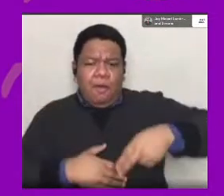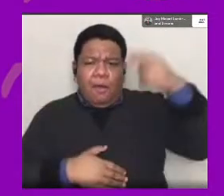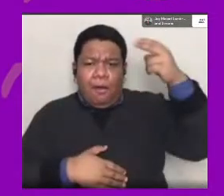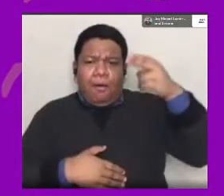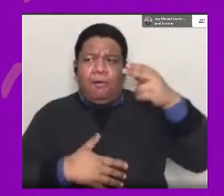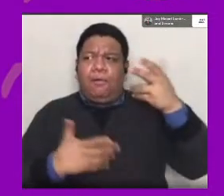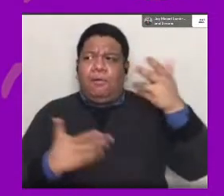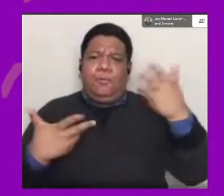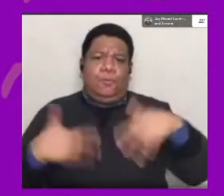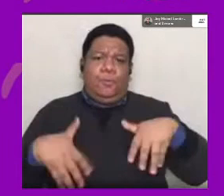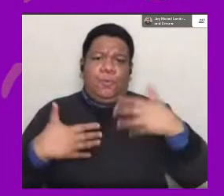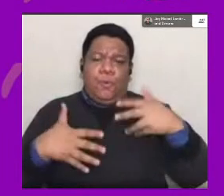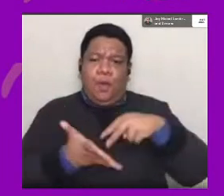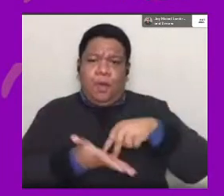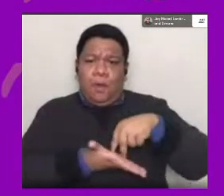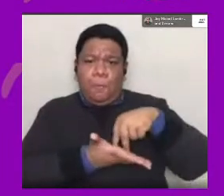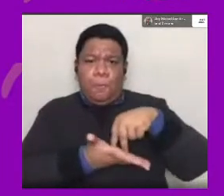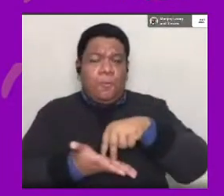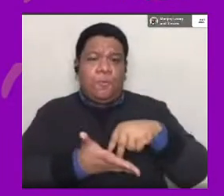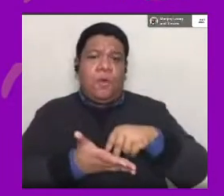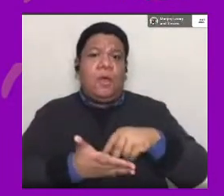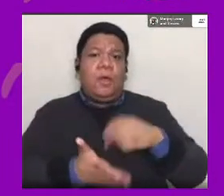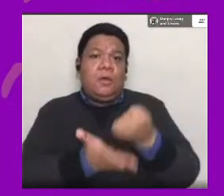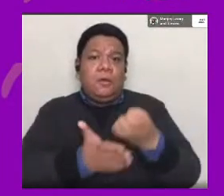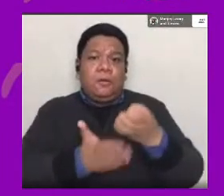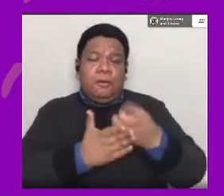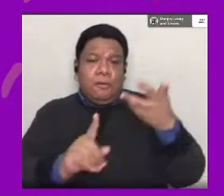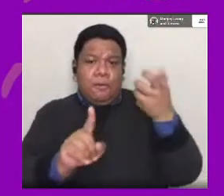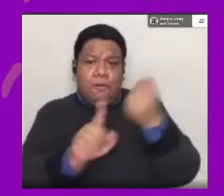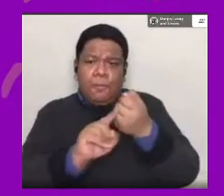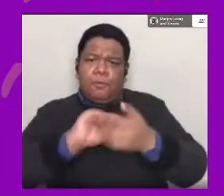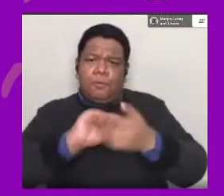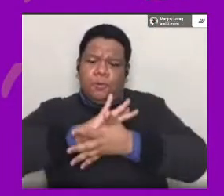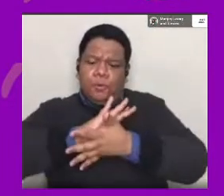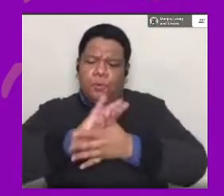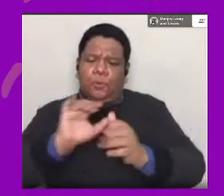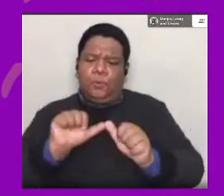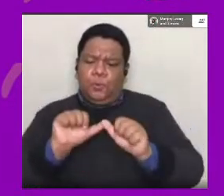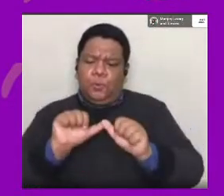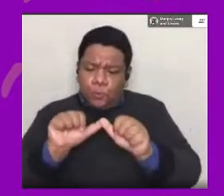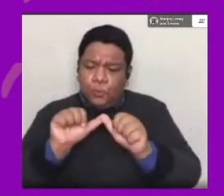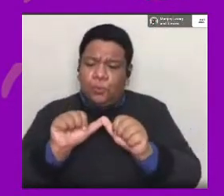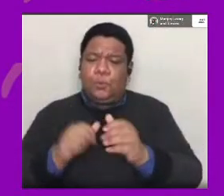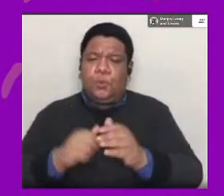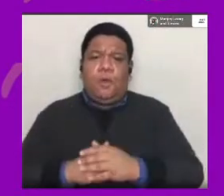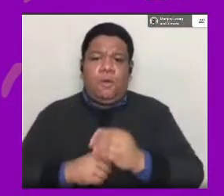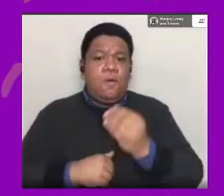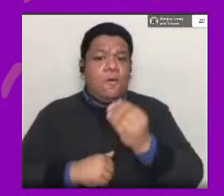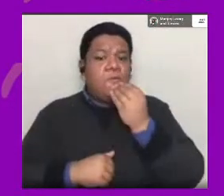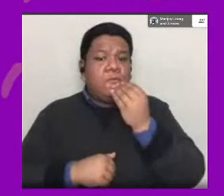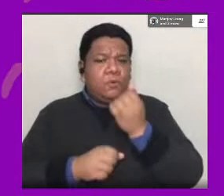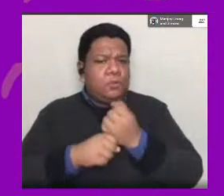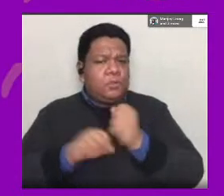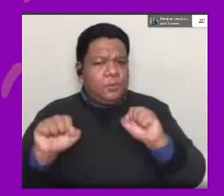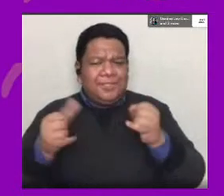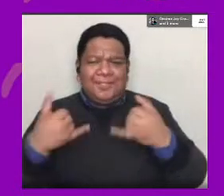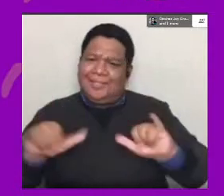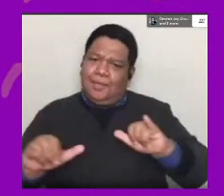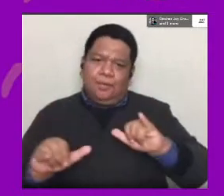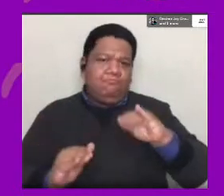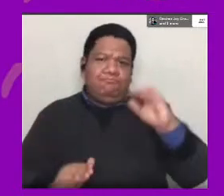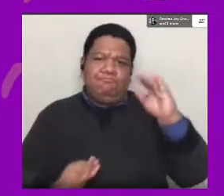the economic impact of the pandemic continues. Food security is still one of the top